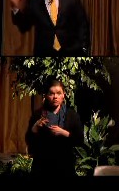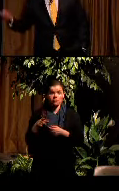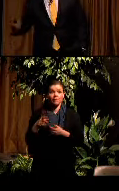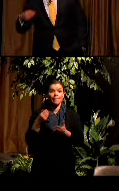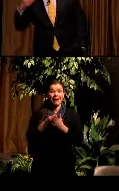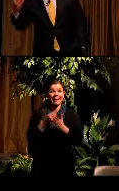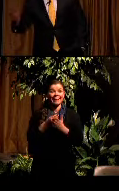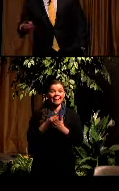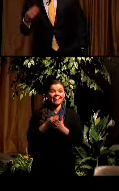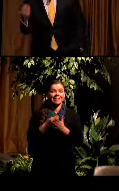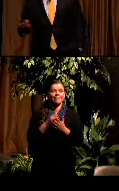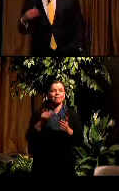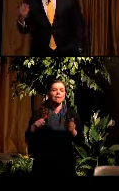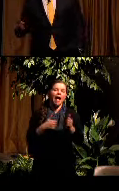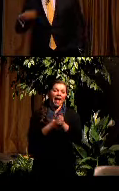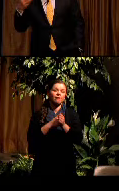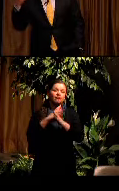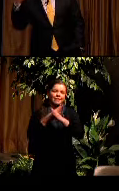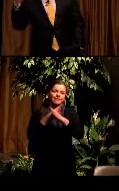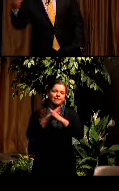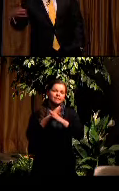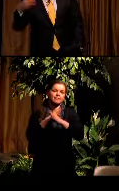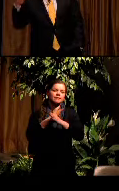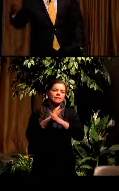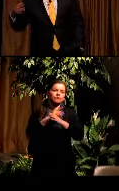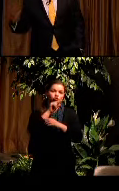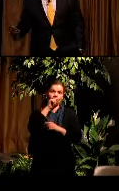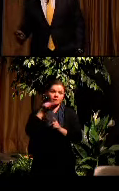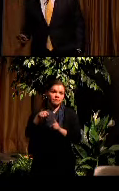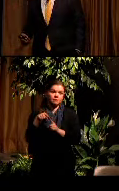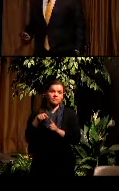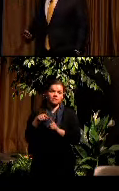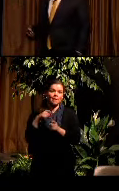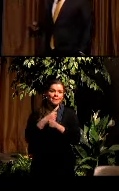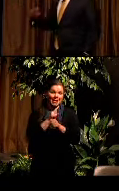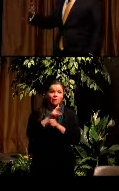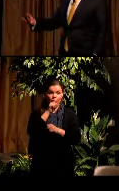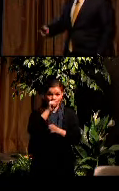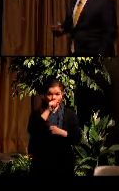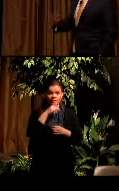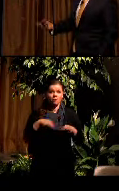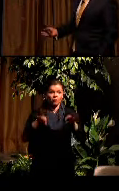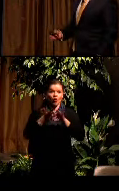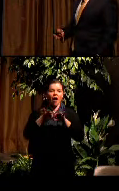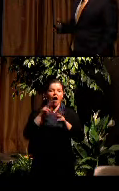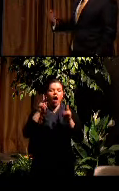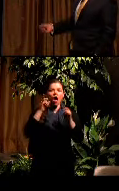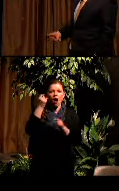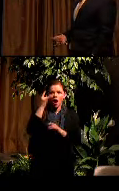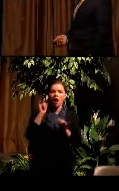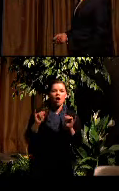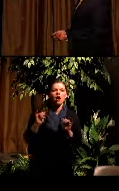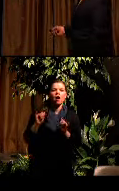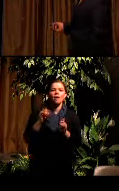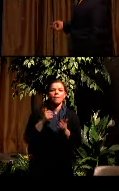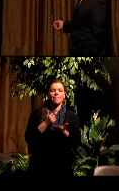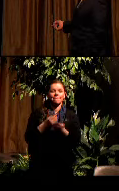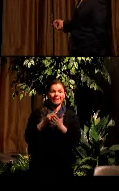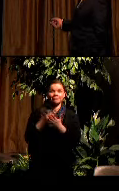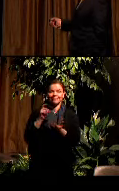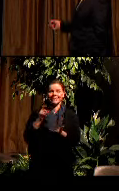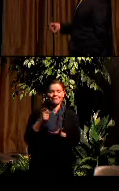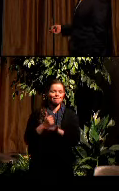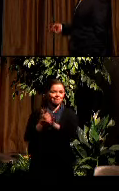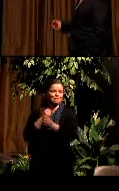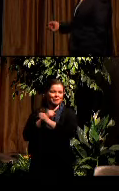$1, something, they made these birds worth something that people could understand. And they put conservation action, they protected habitat.